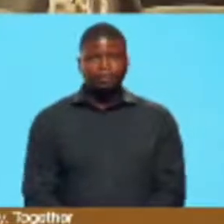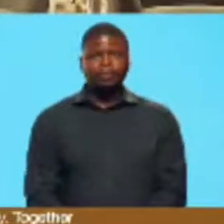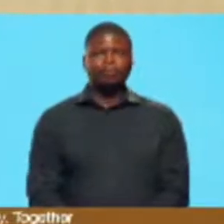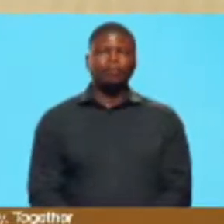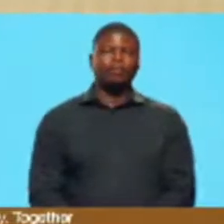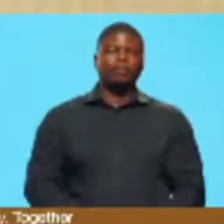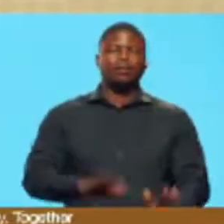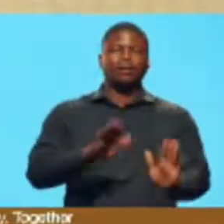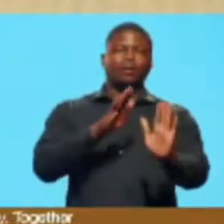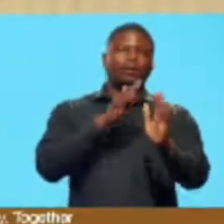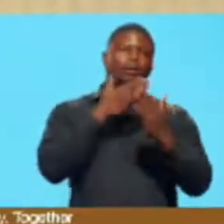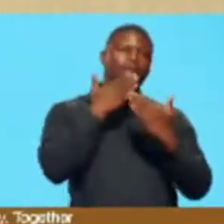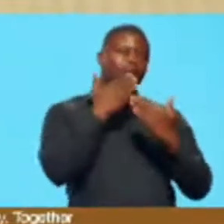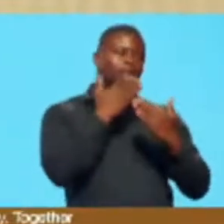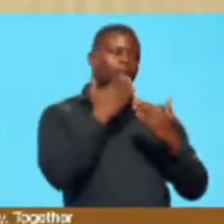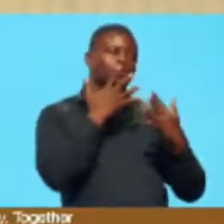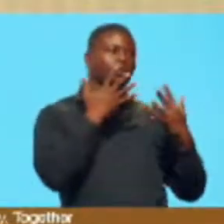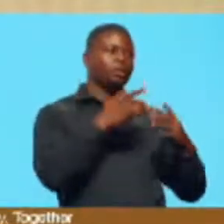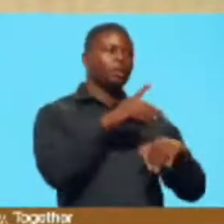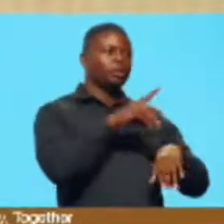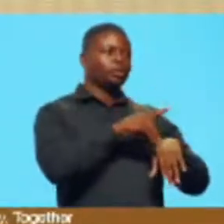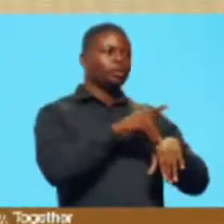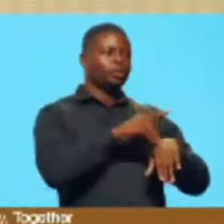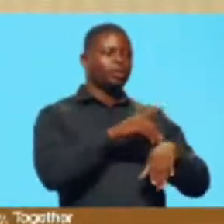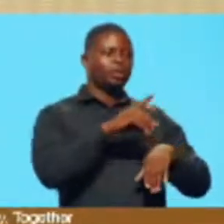Thank you, Dr. Dlamini.